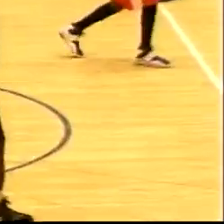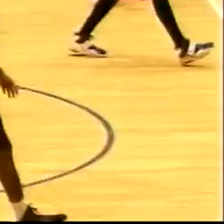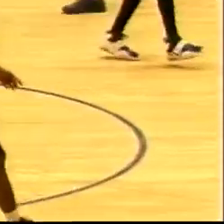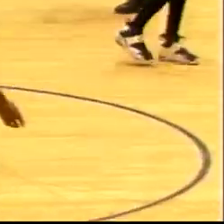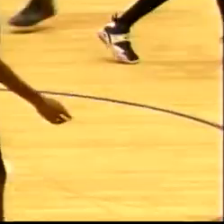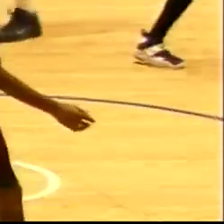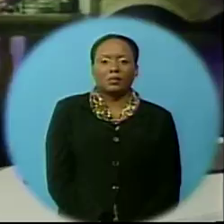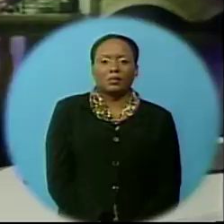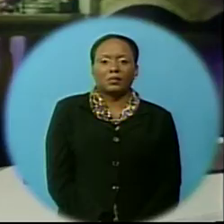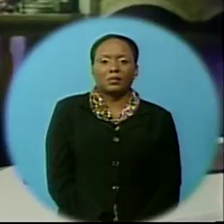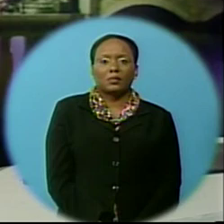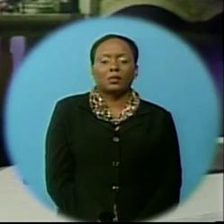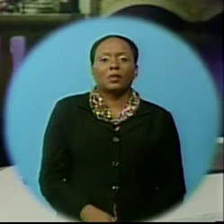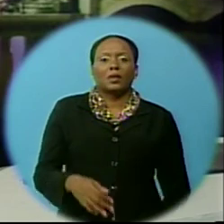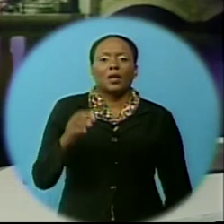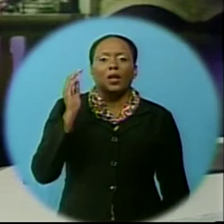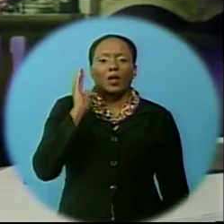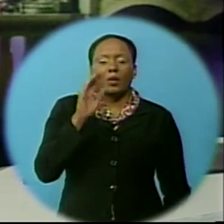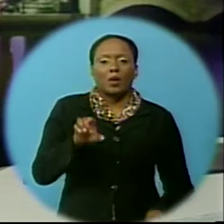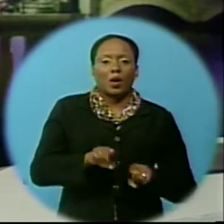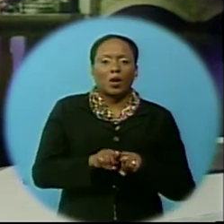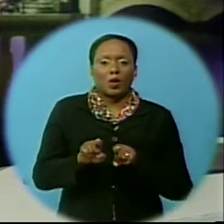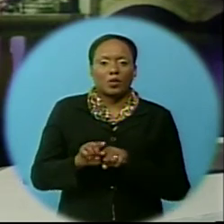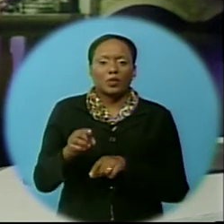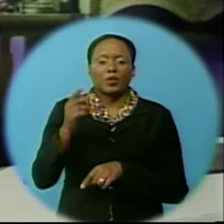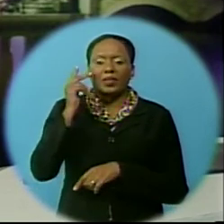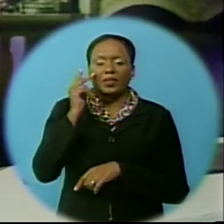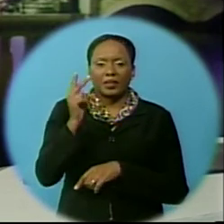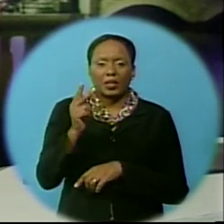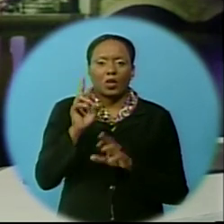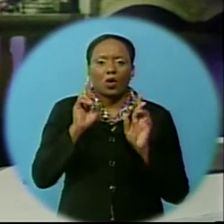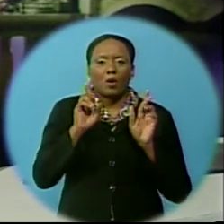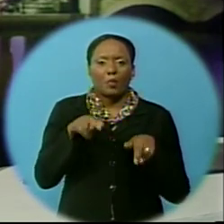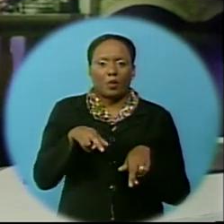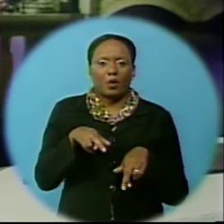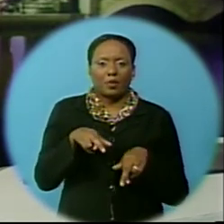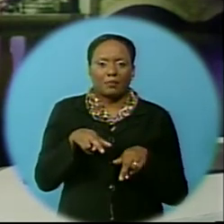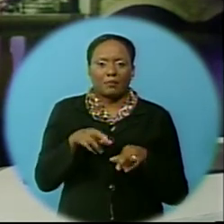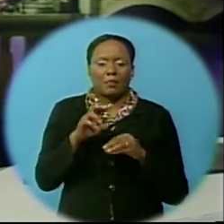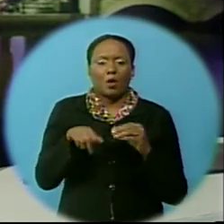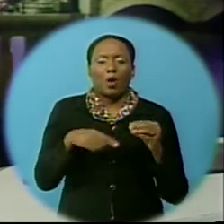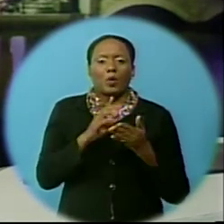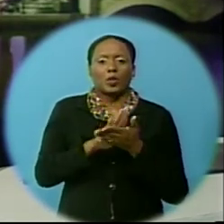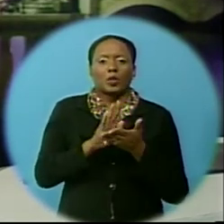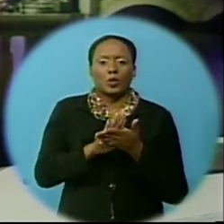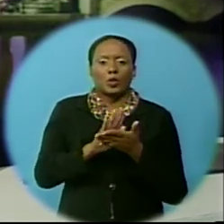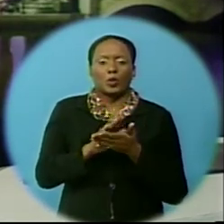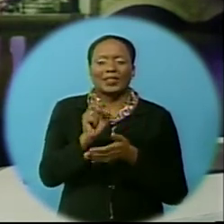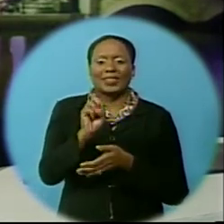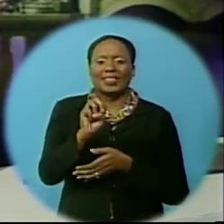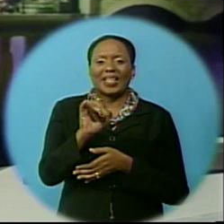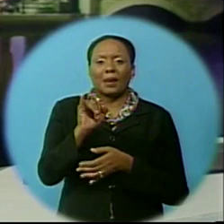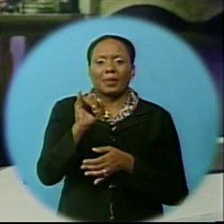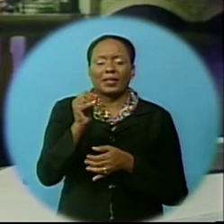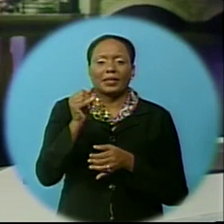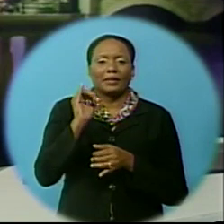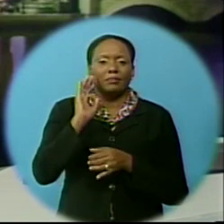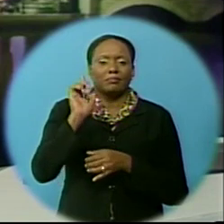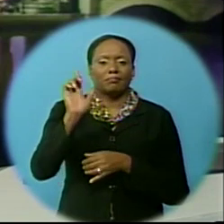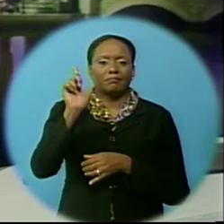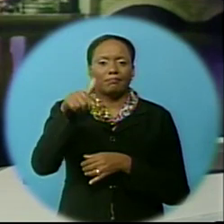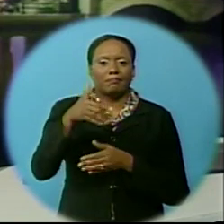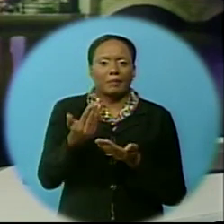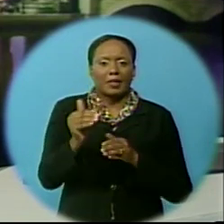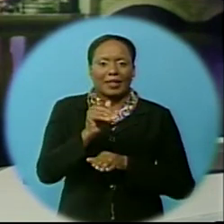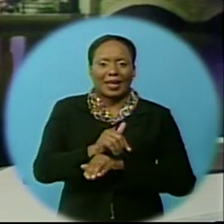Sports. Well, Shane will also have a report on the school's Division I semis during CBC Sports on TV8